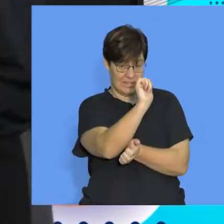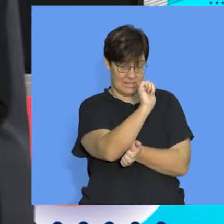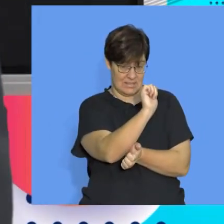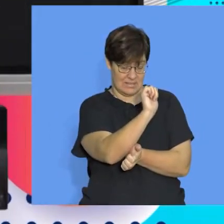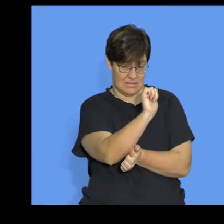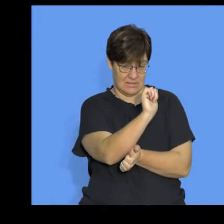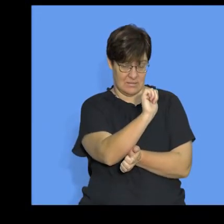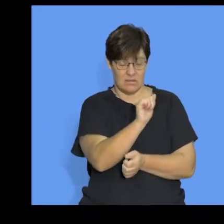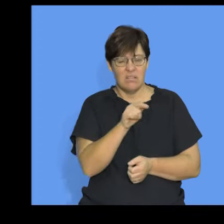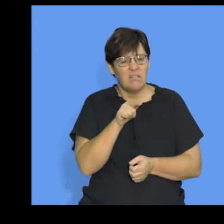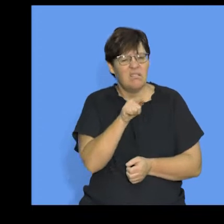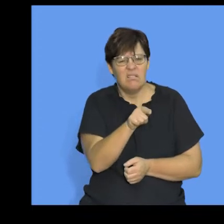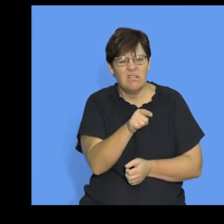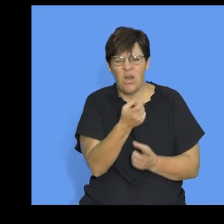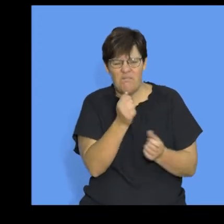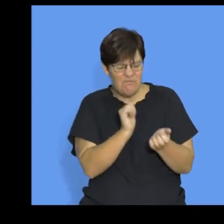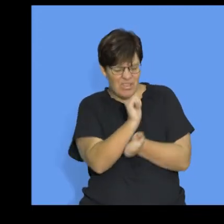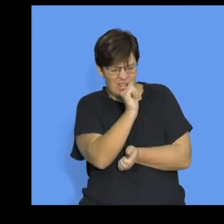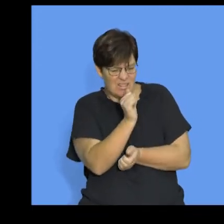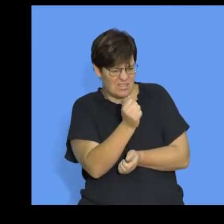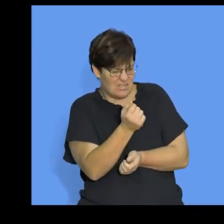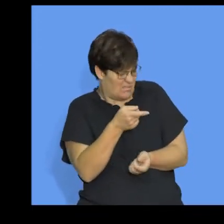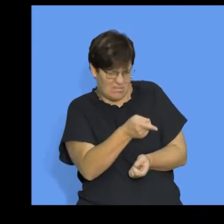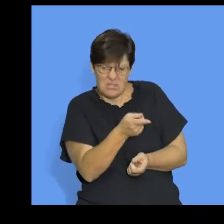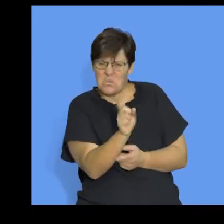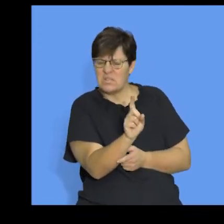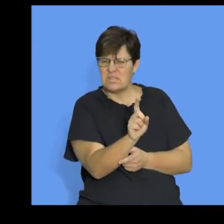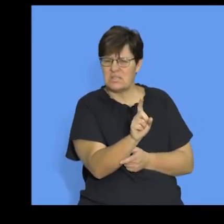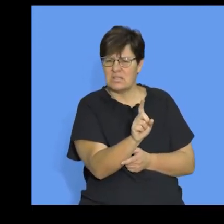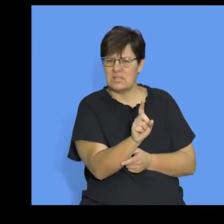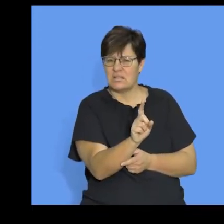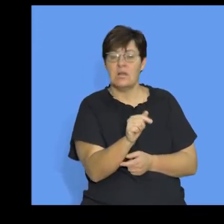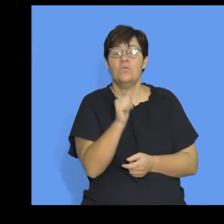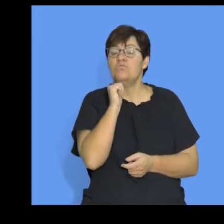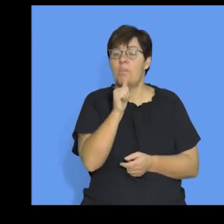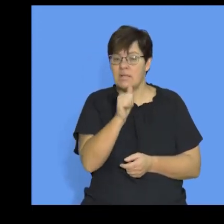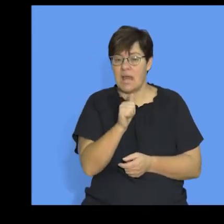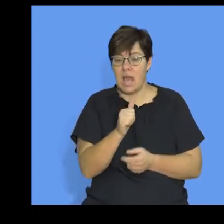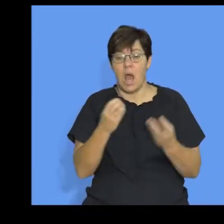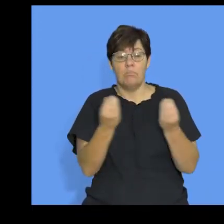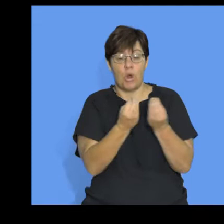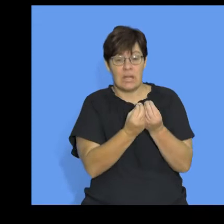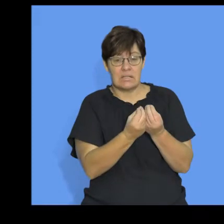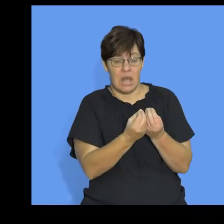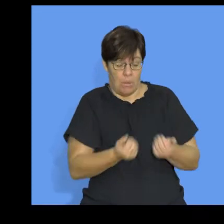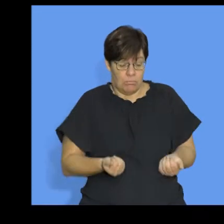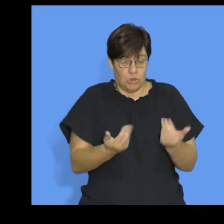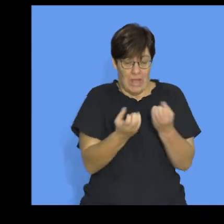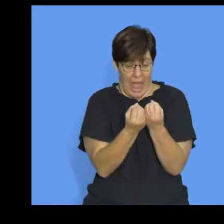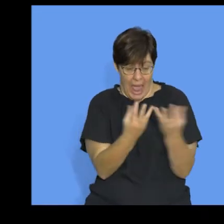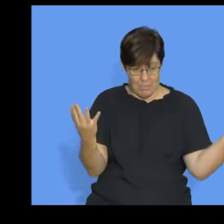These costs are incurred irrespective of the number of products that are being produced,